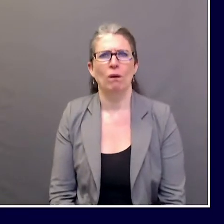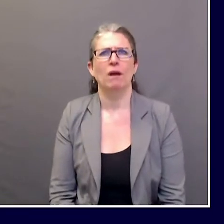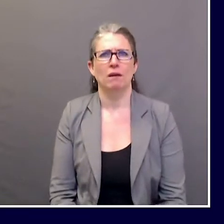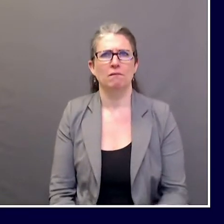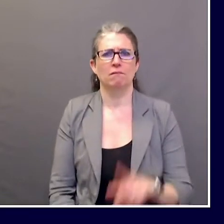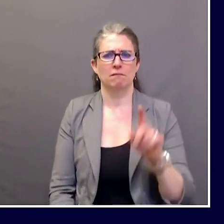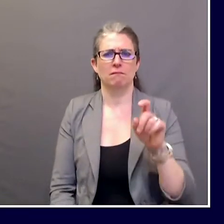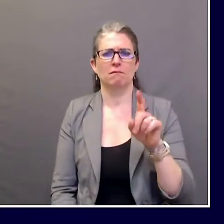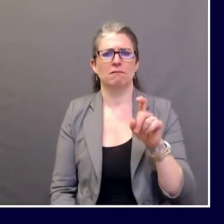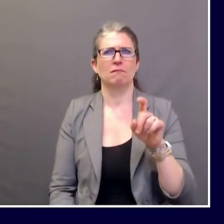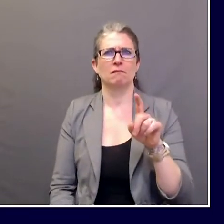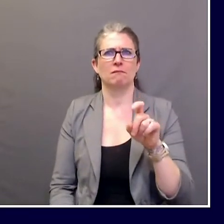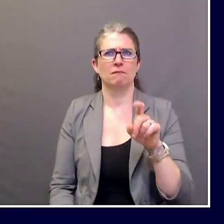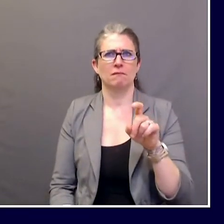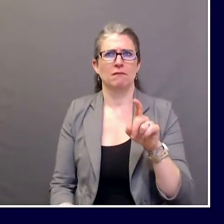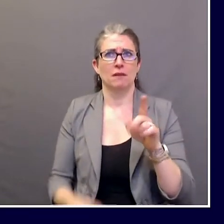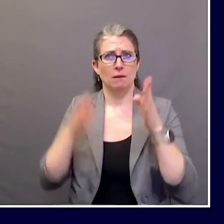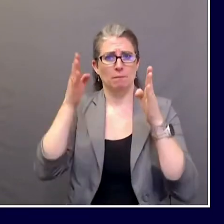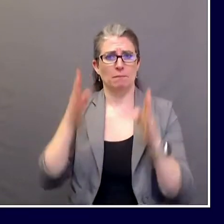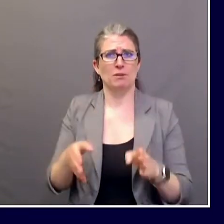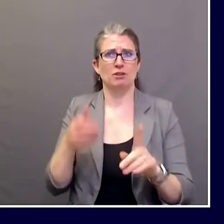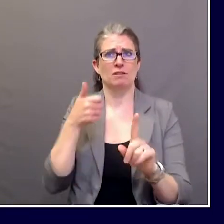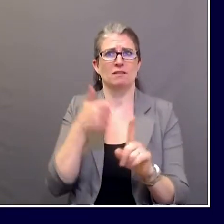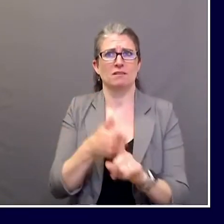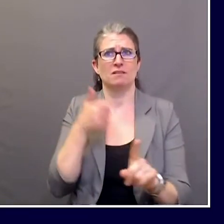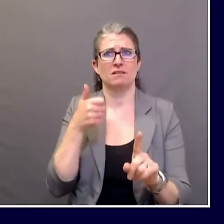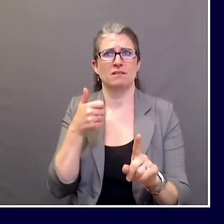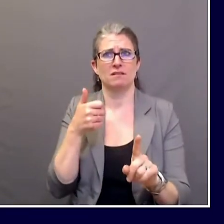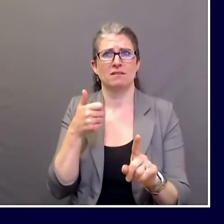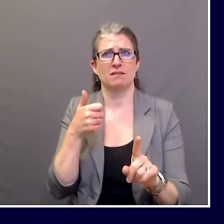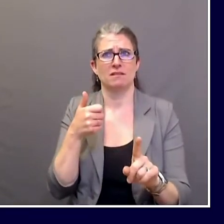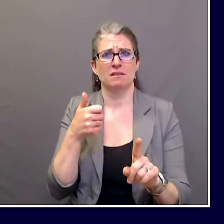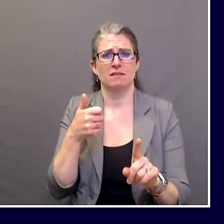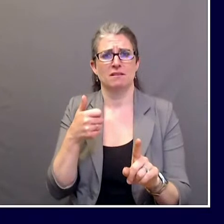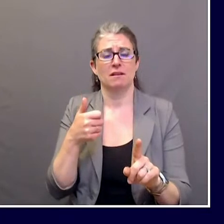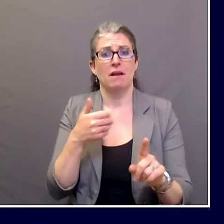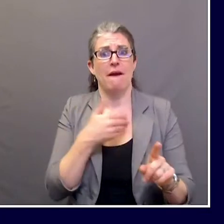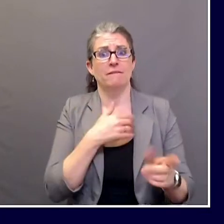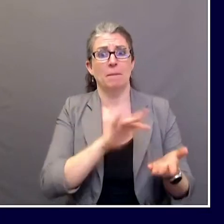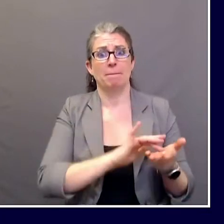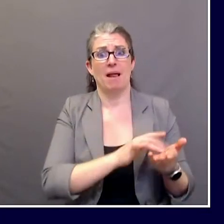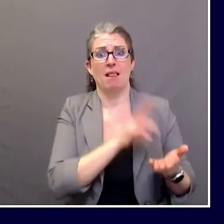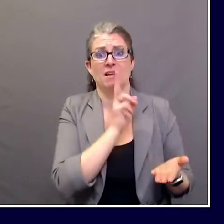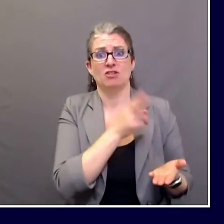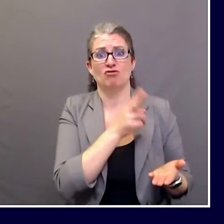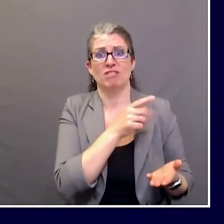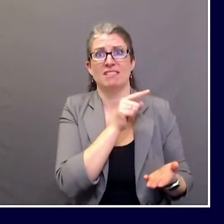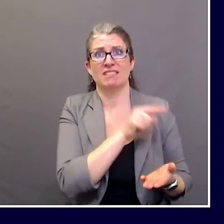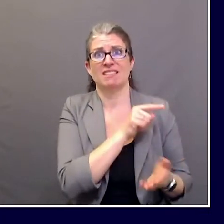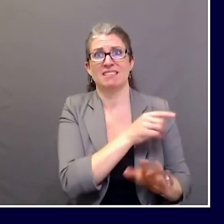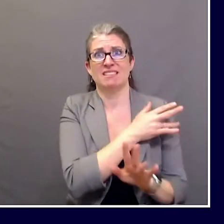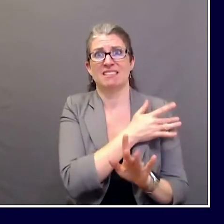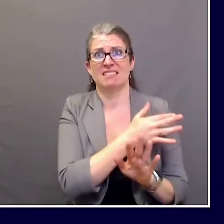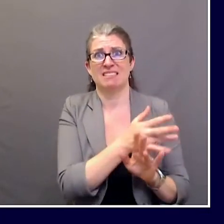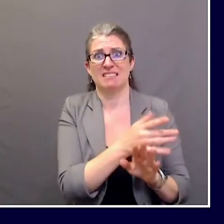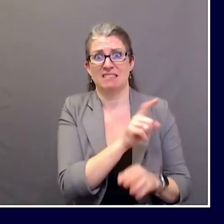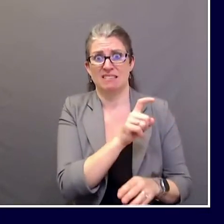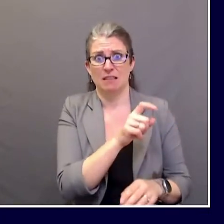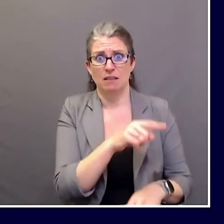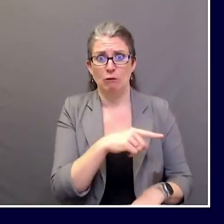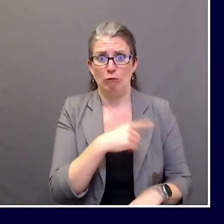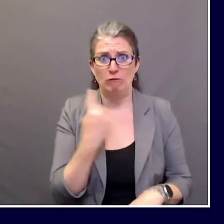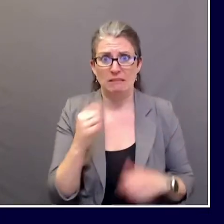to have a blood clot from the J&J. If someone's on blood thinner medicine, should they veer away from